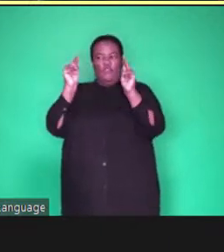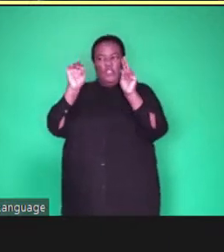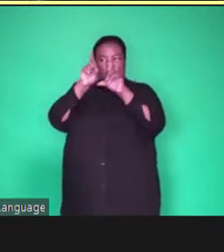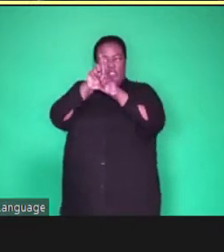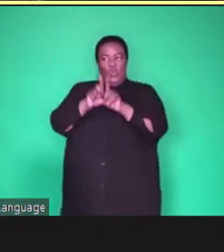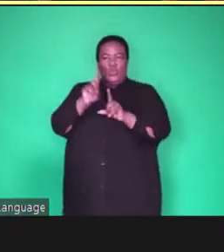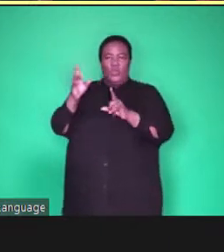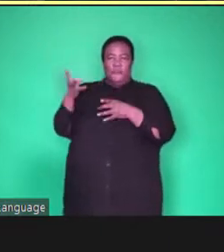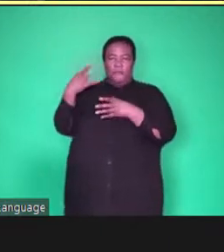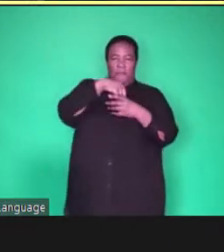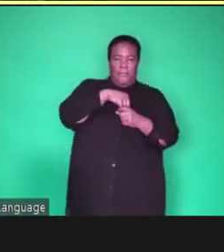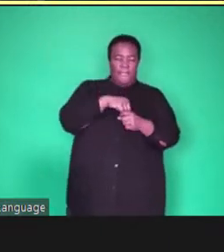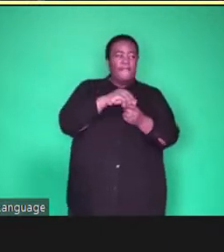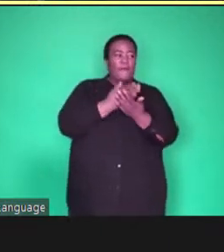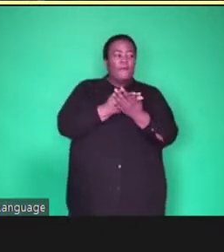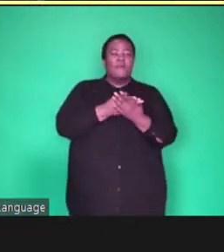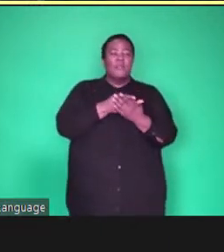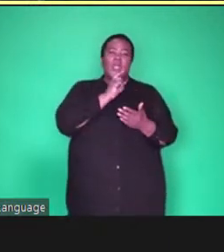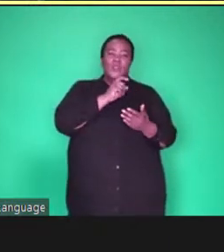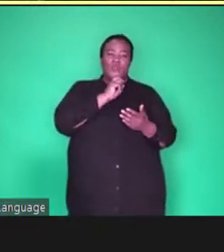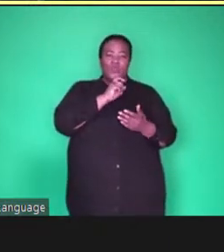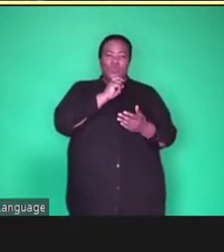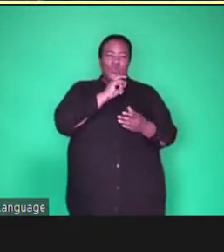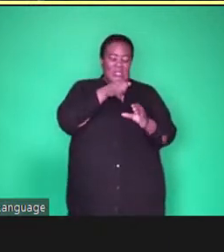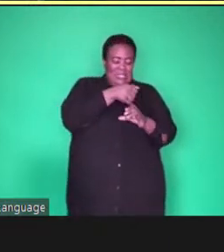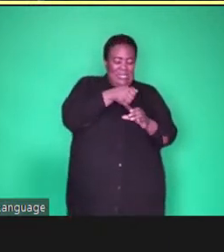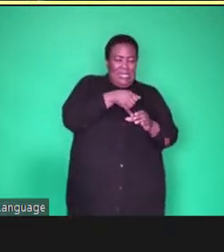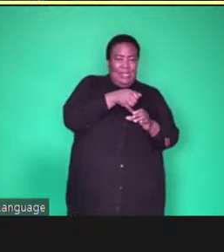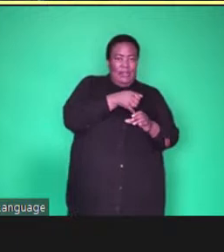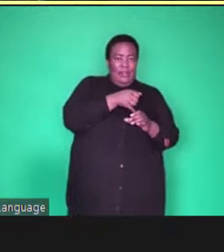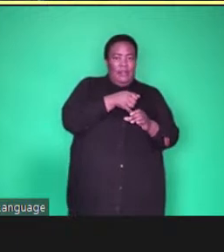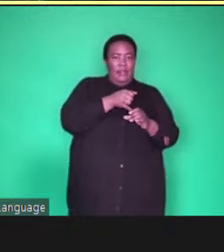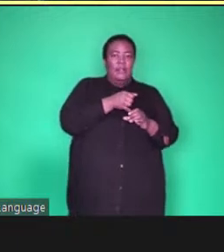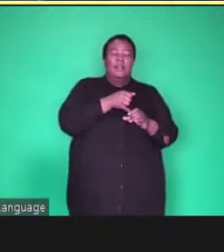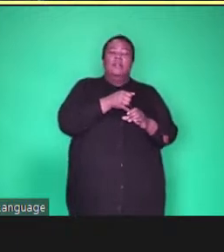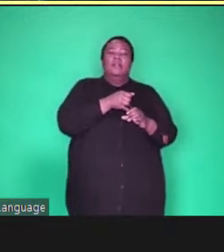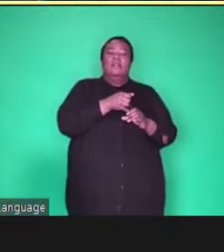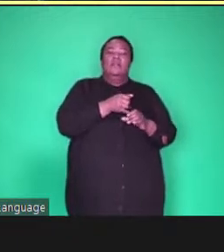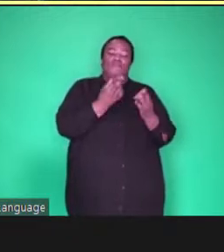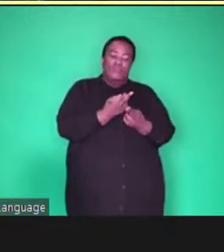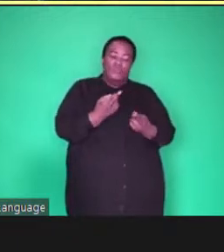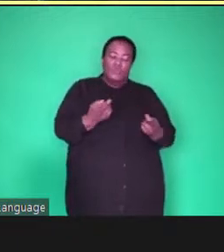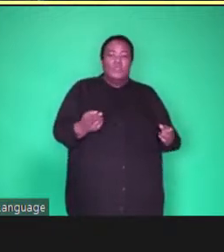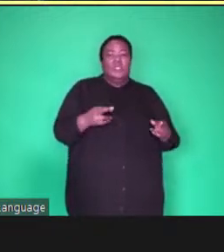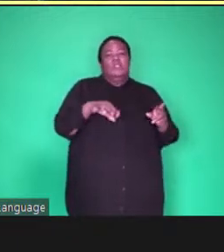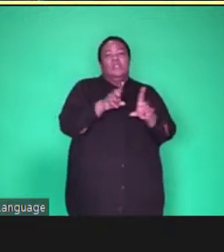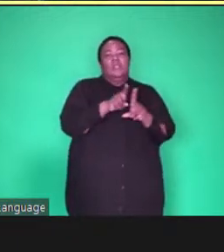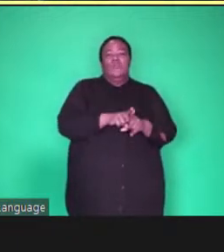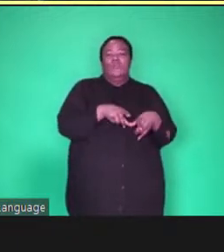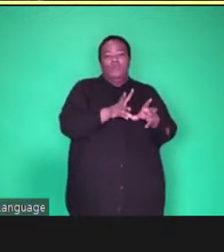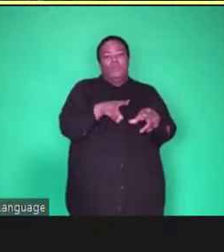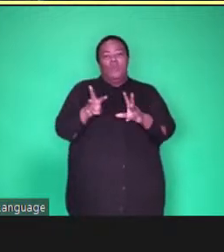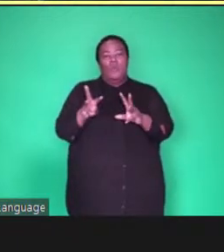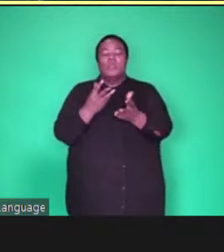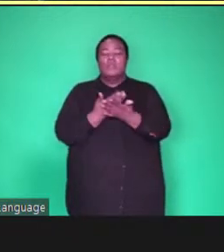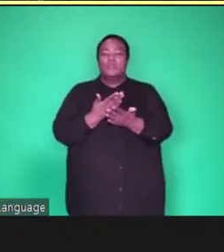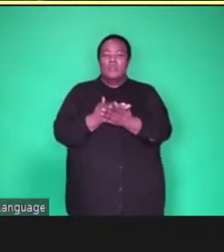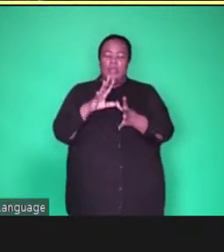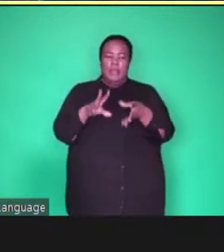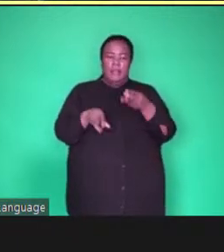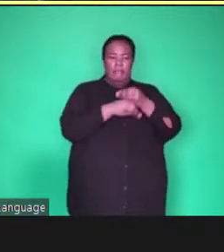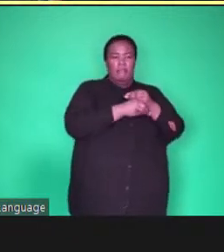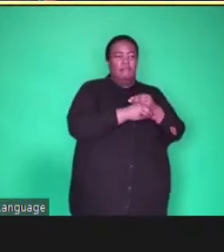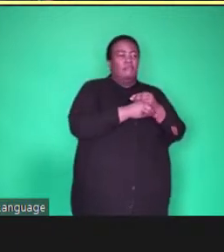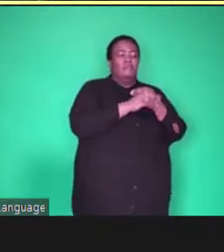responsible and ethical use of new data sources and methodologies for the analysis of migration. and to inform policymaking